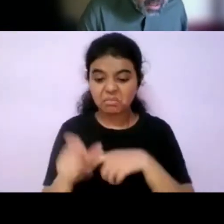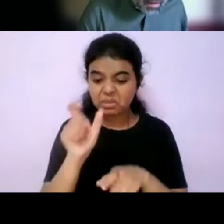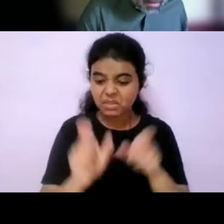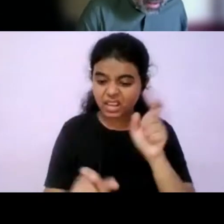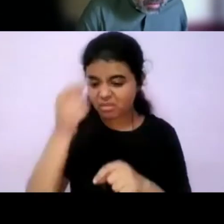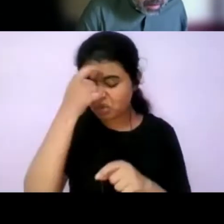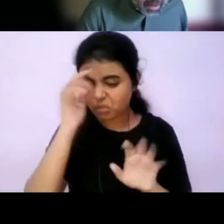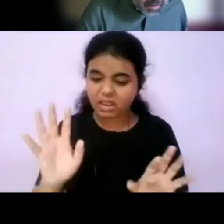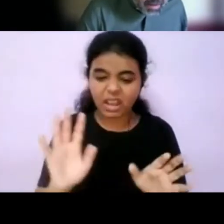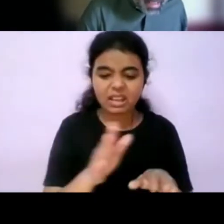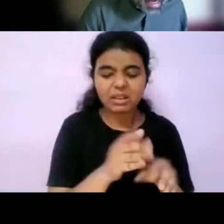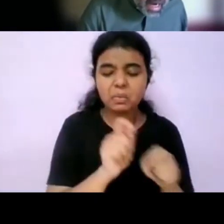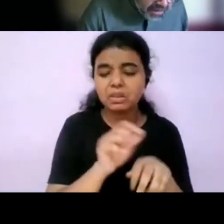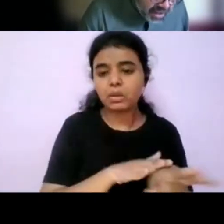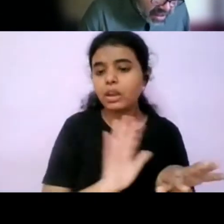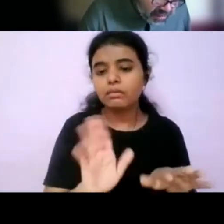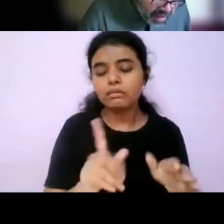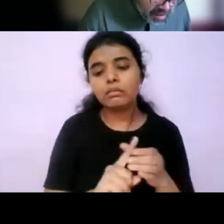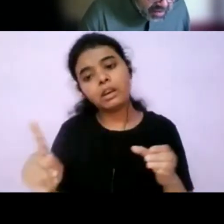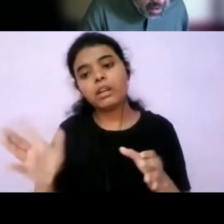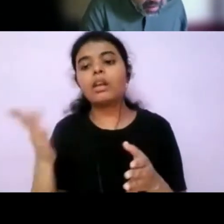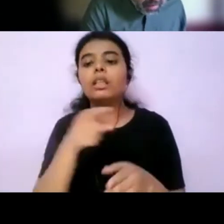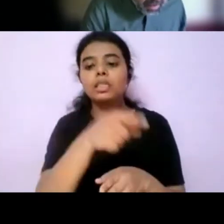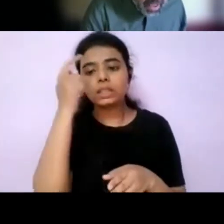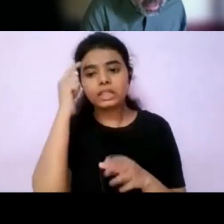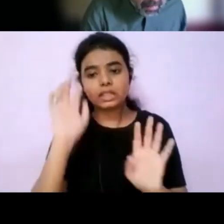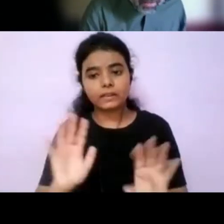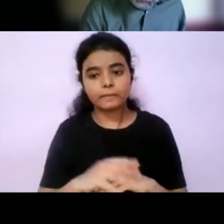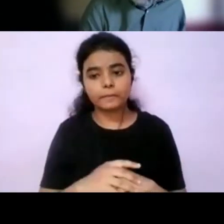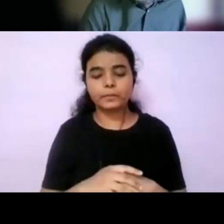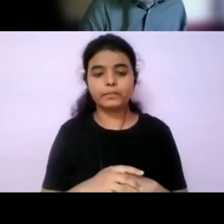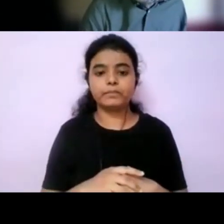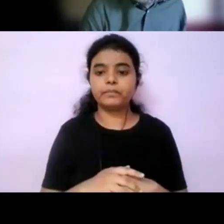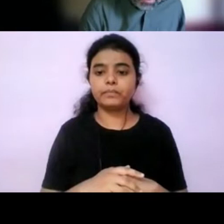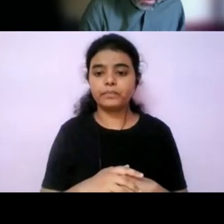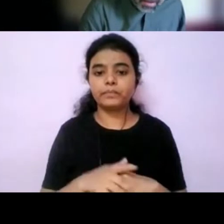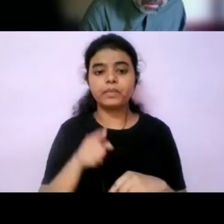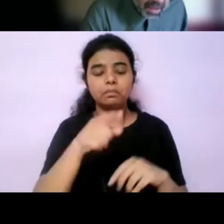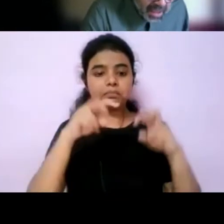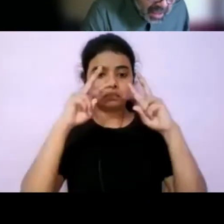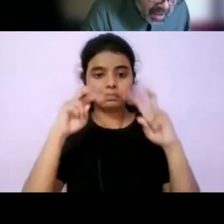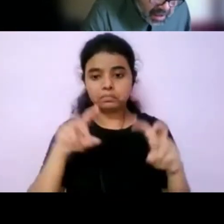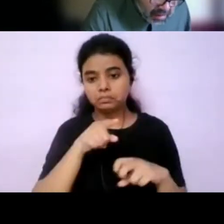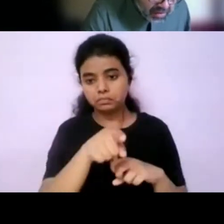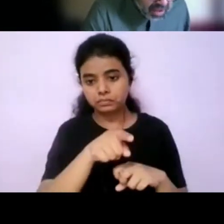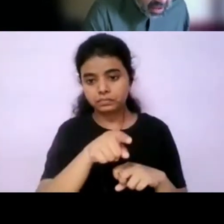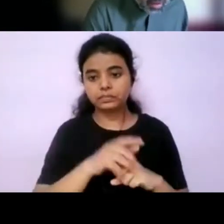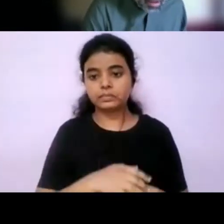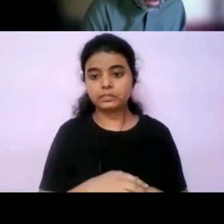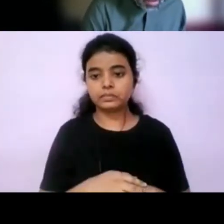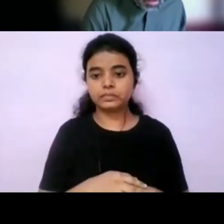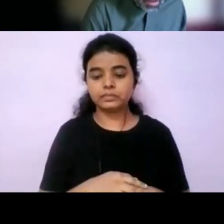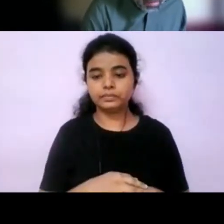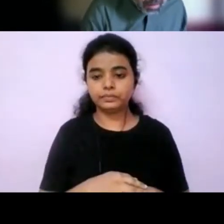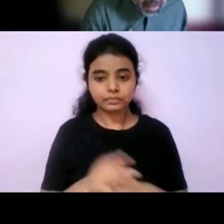of their non-disabled peers. Other key developments included within here the emancipatory research paradigm, which argued